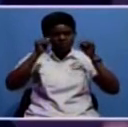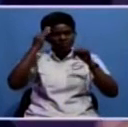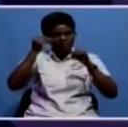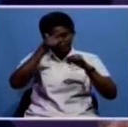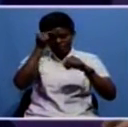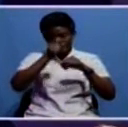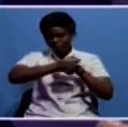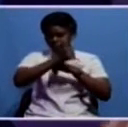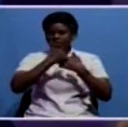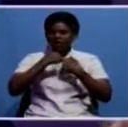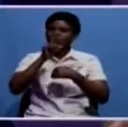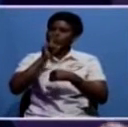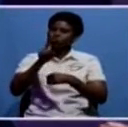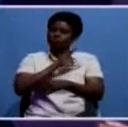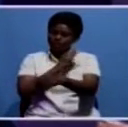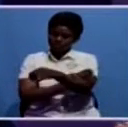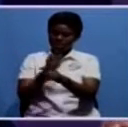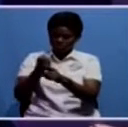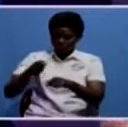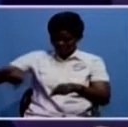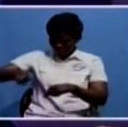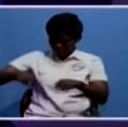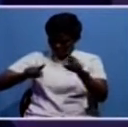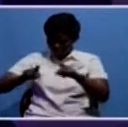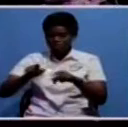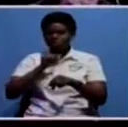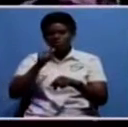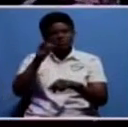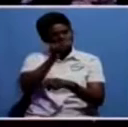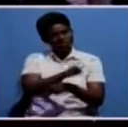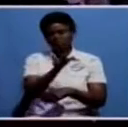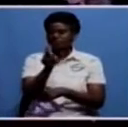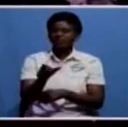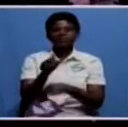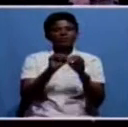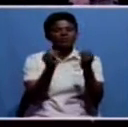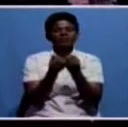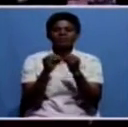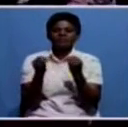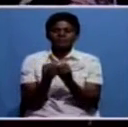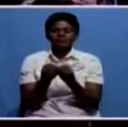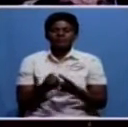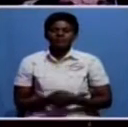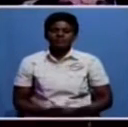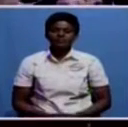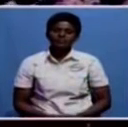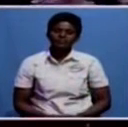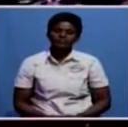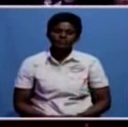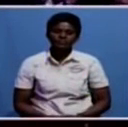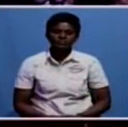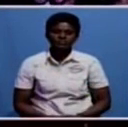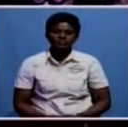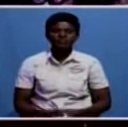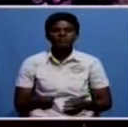they derive true power from the people and not from anybody. Is there a possibility the executive, being the strongest, can manipulate this report? We have